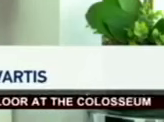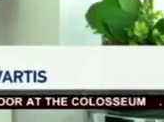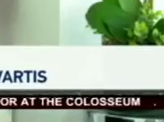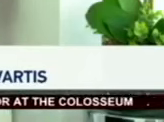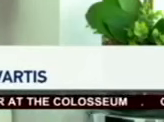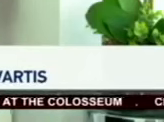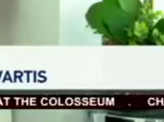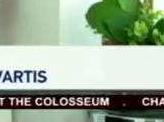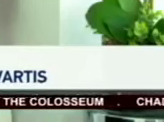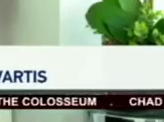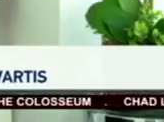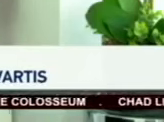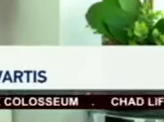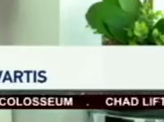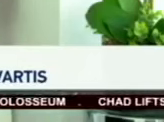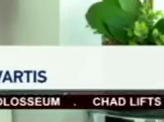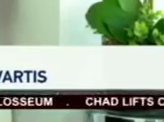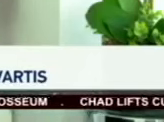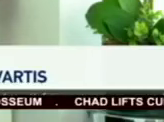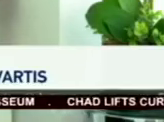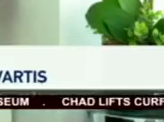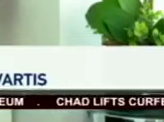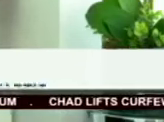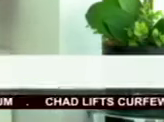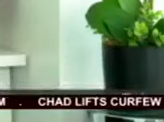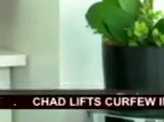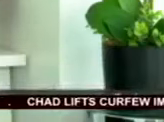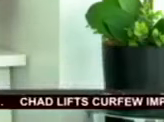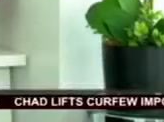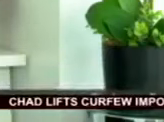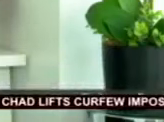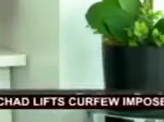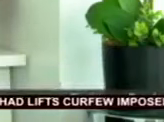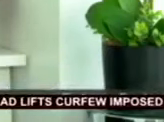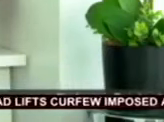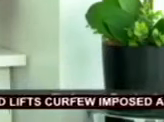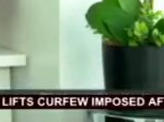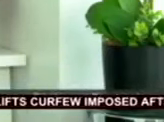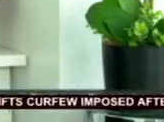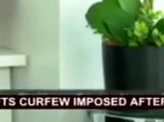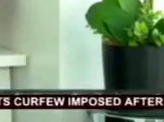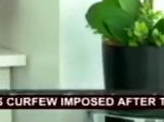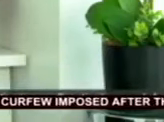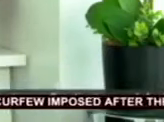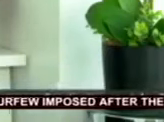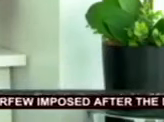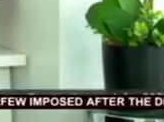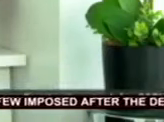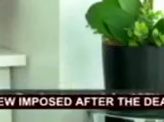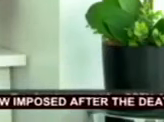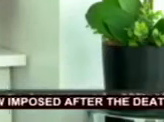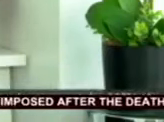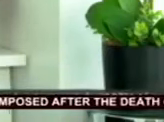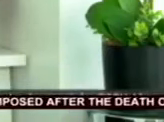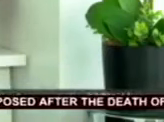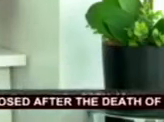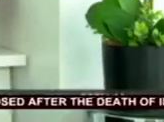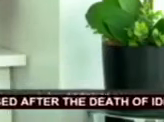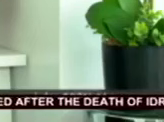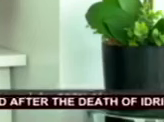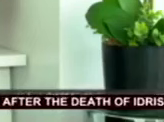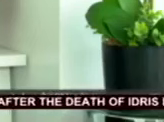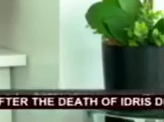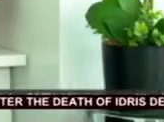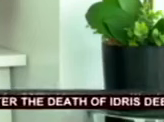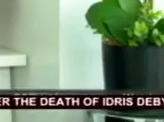o sifalo e bari bitu nyin doldum bitu abe jekan daming mo findu bankollem